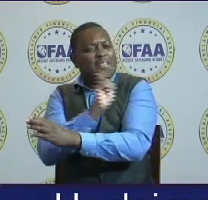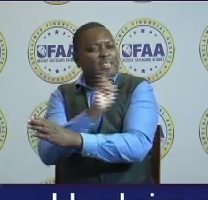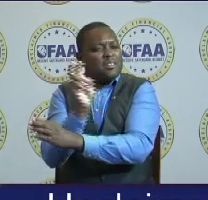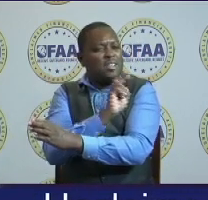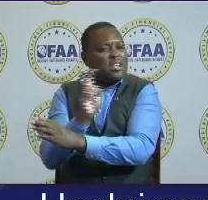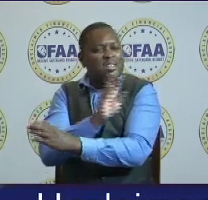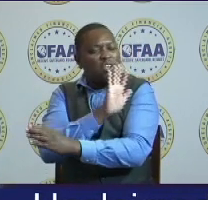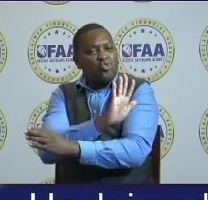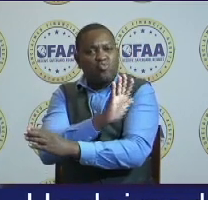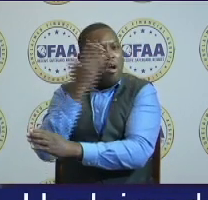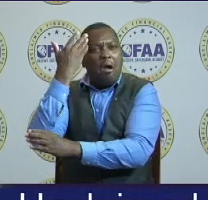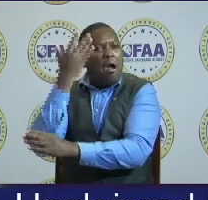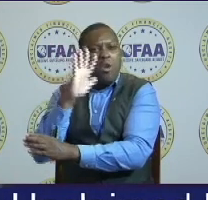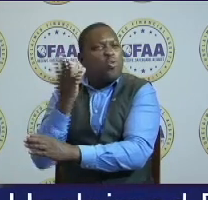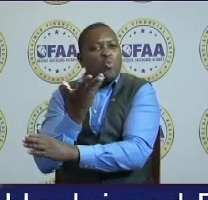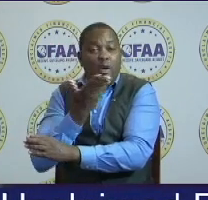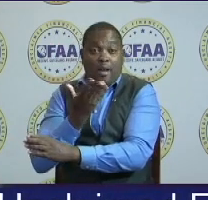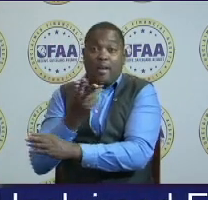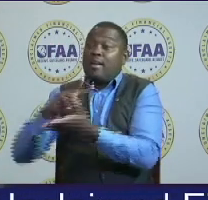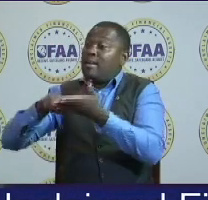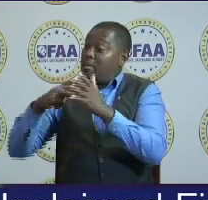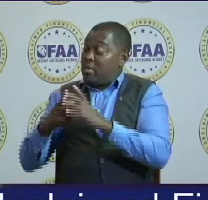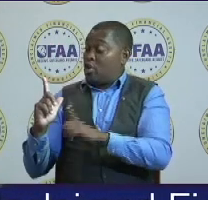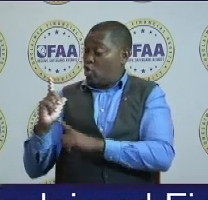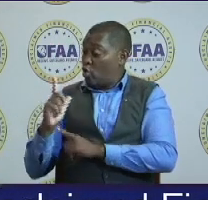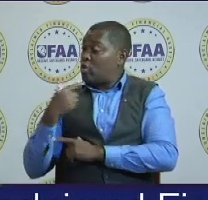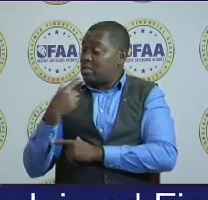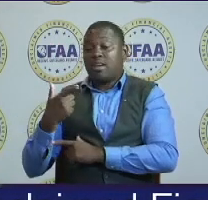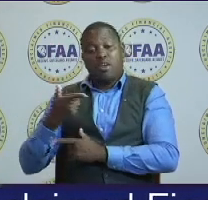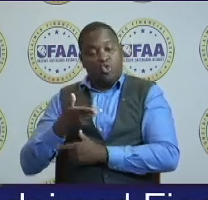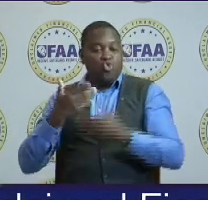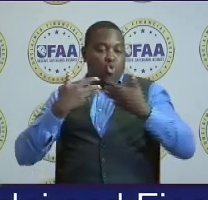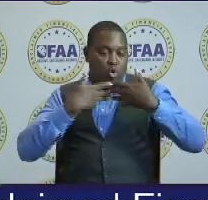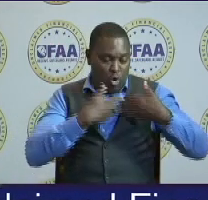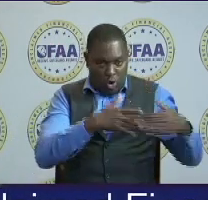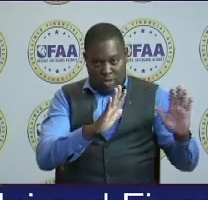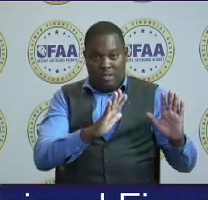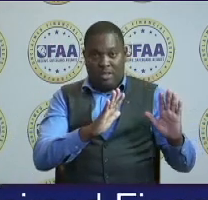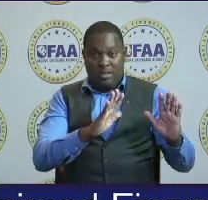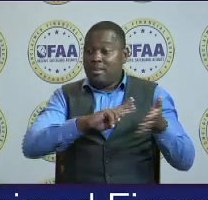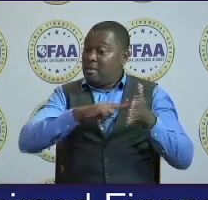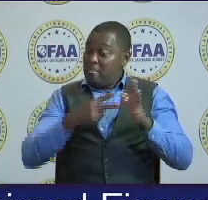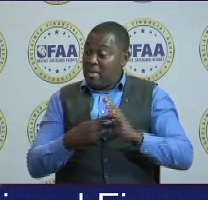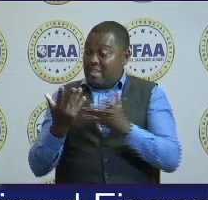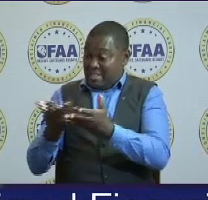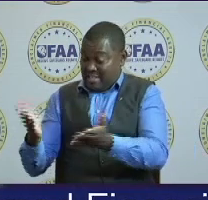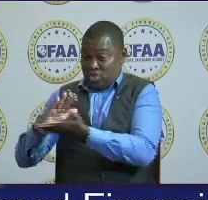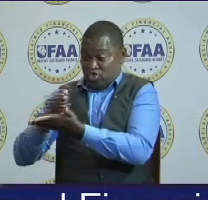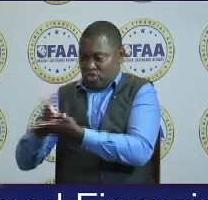then the law presumes that you've lost touch with that person, and therefore you're meant to surrender those assets.